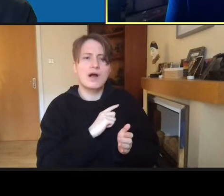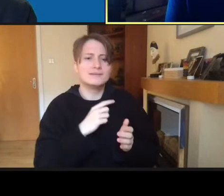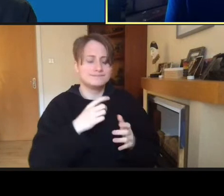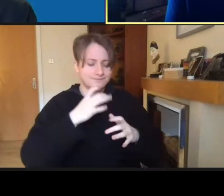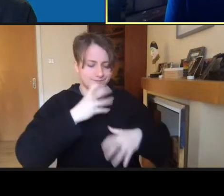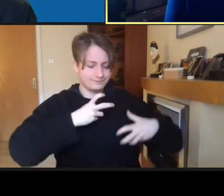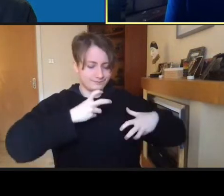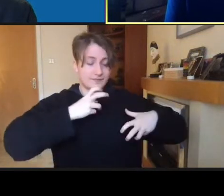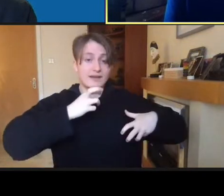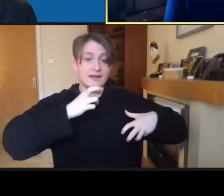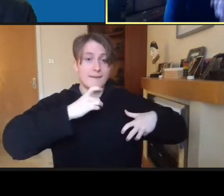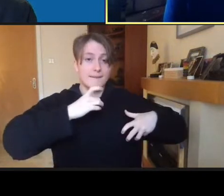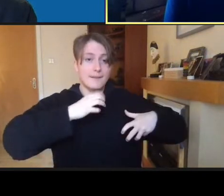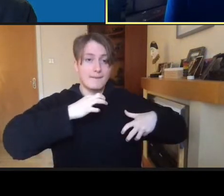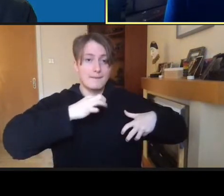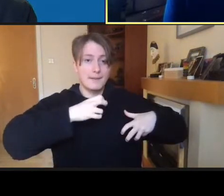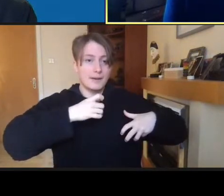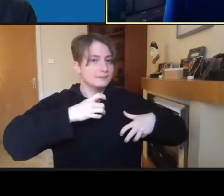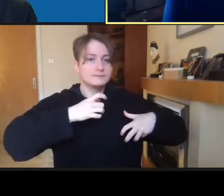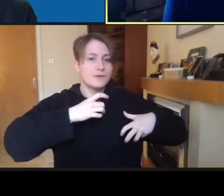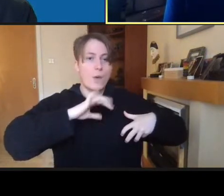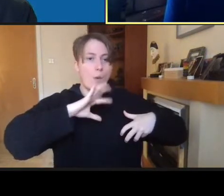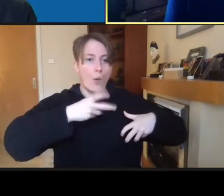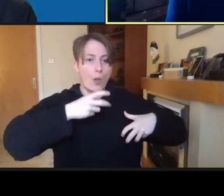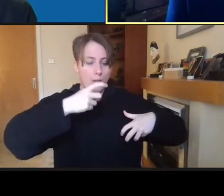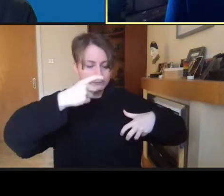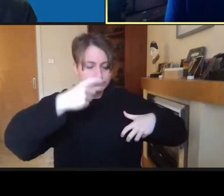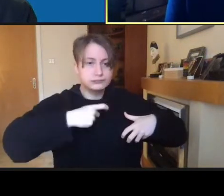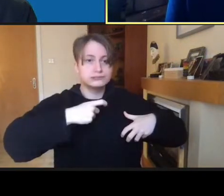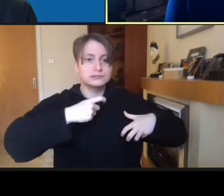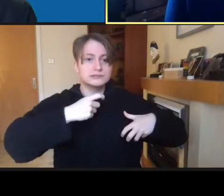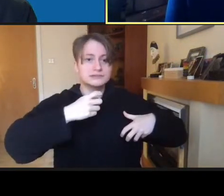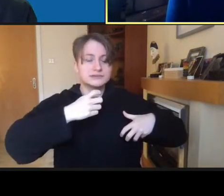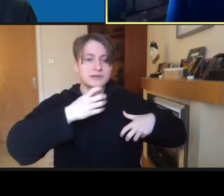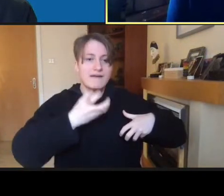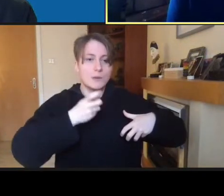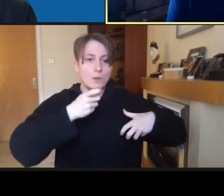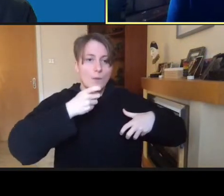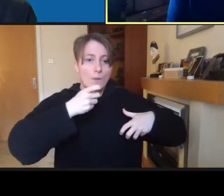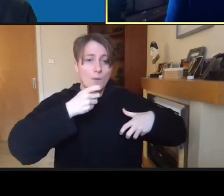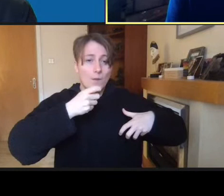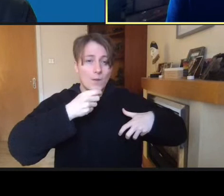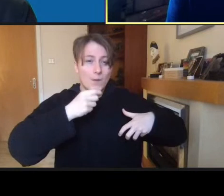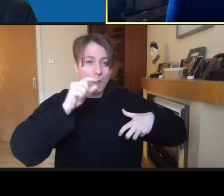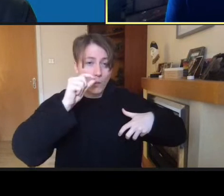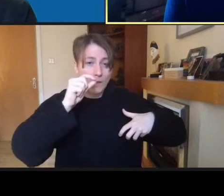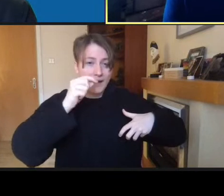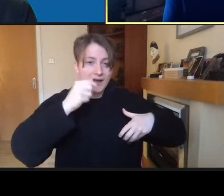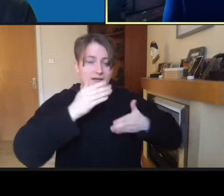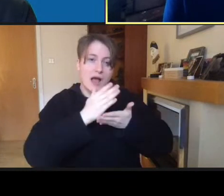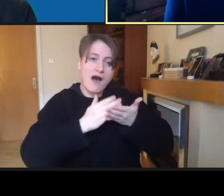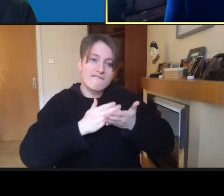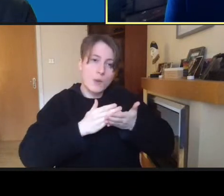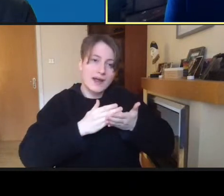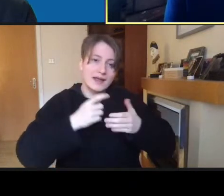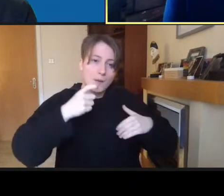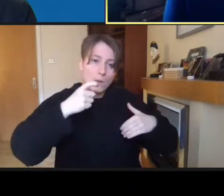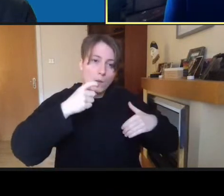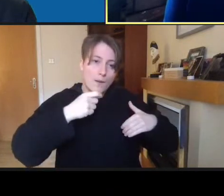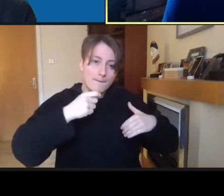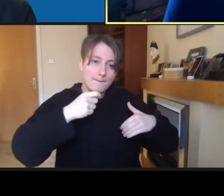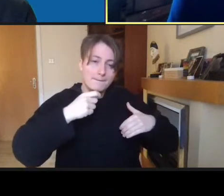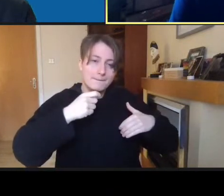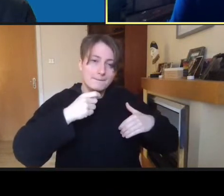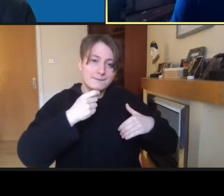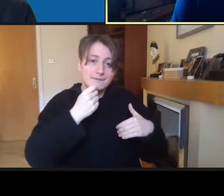way down to create the harmonic series, you have to catch it halfway. So it's a little bit of trial and error